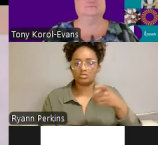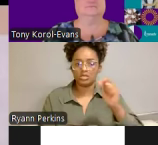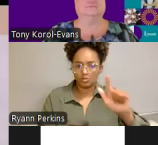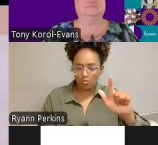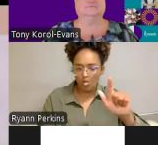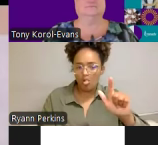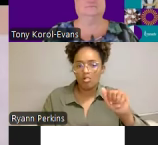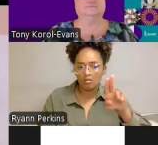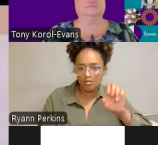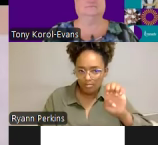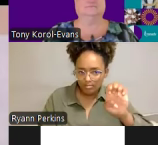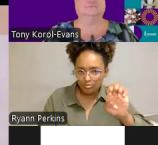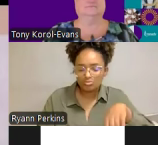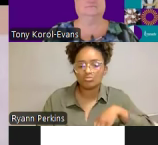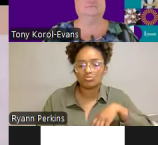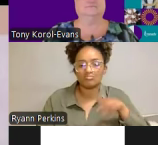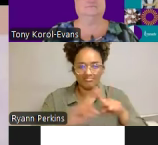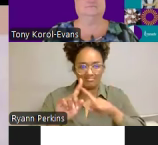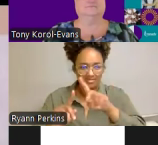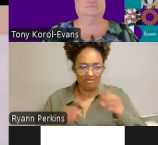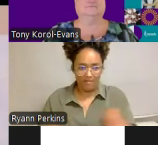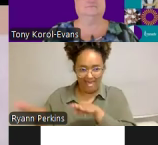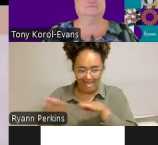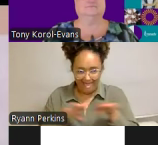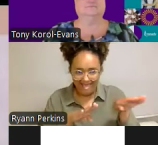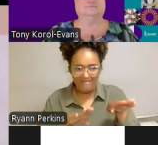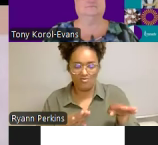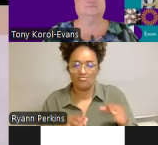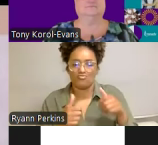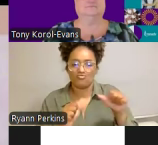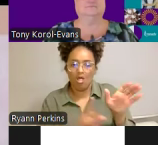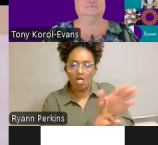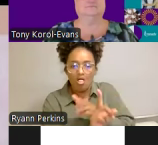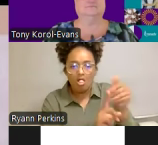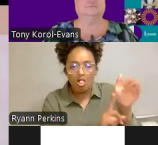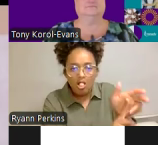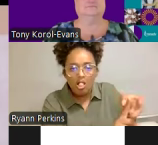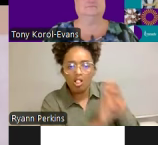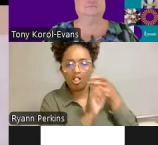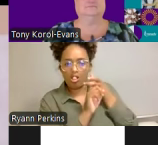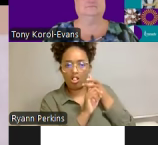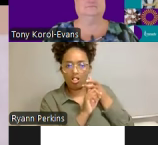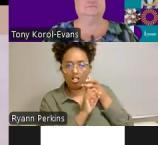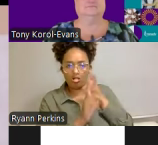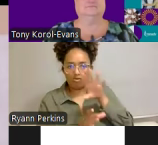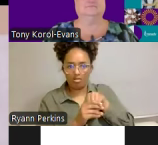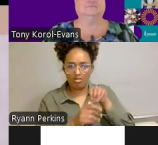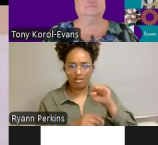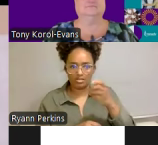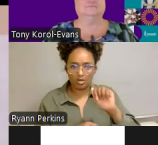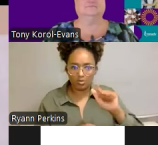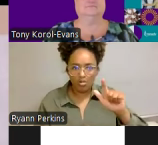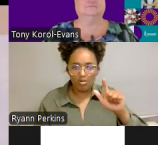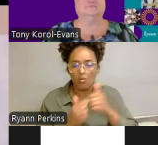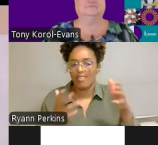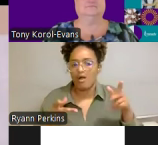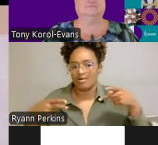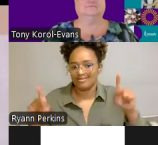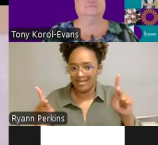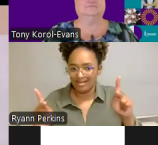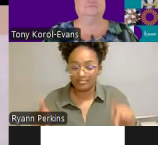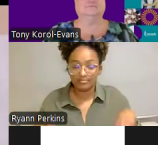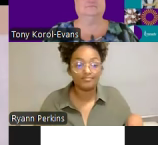their consent or ignores the partner's sexual boundaries. Just because a person is in an intimate relationship with someone doesn't mean that